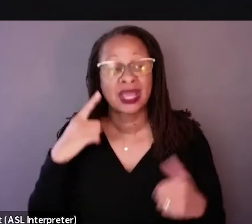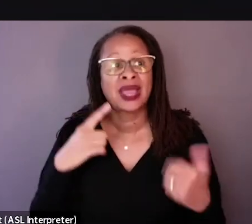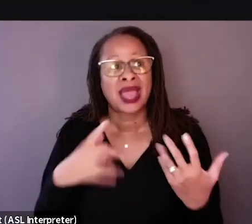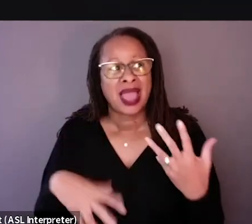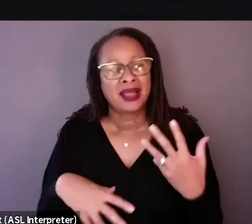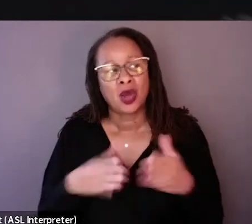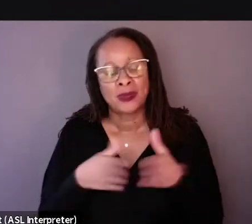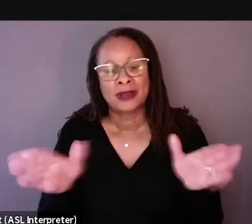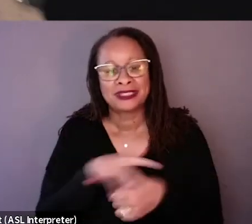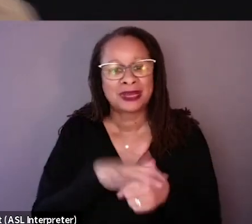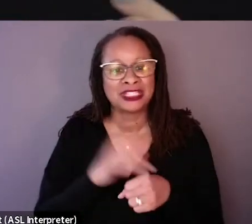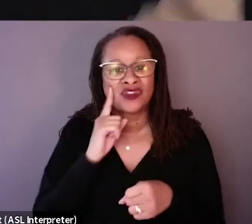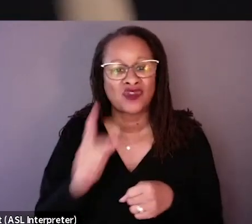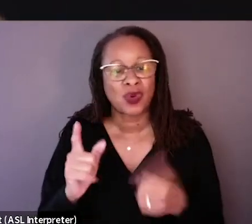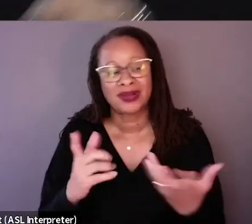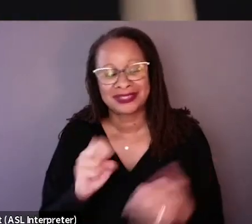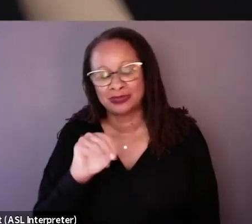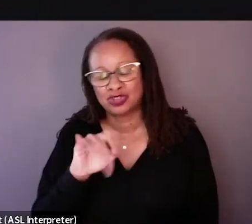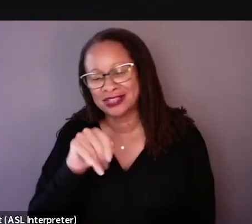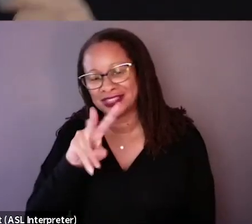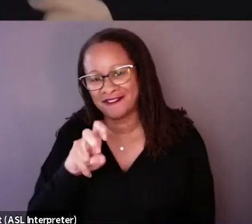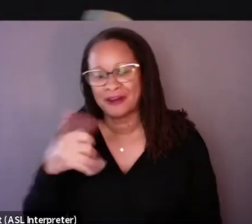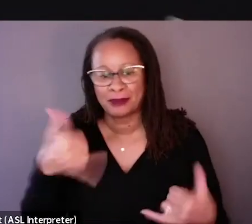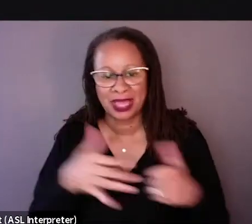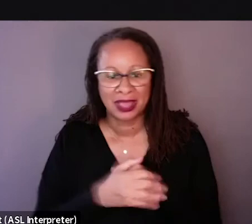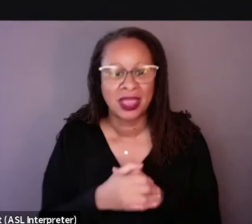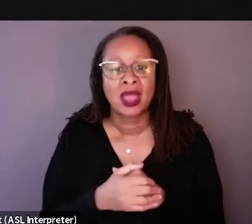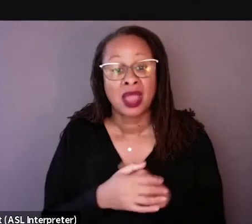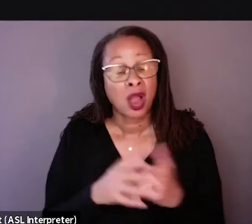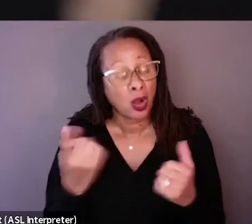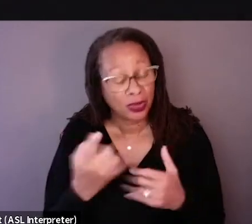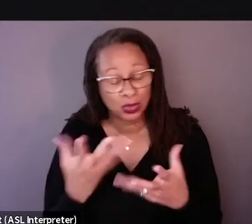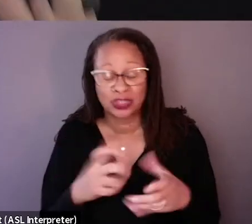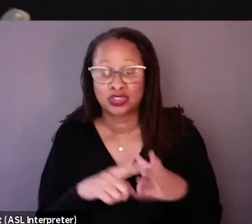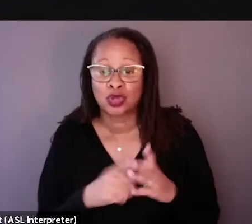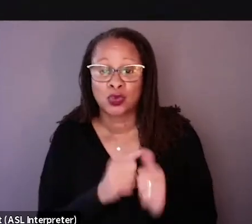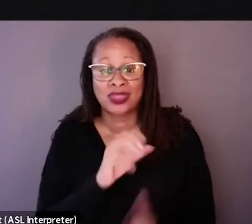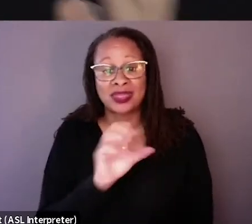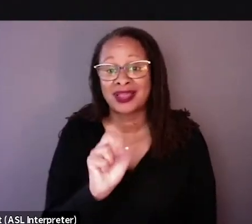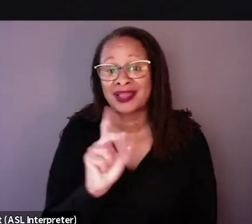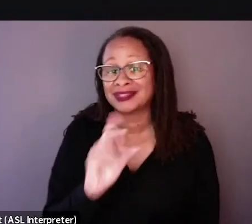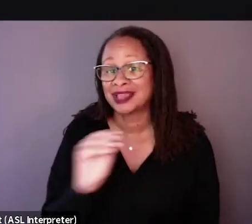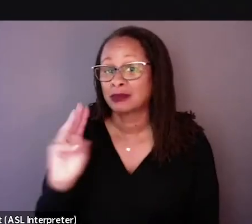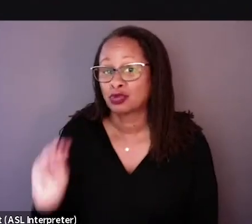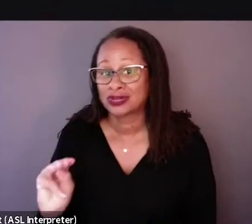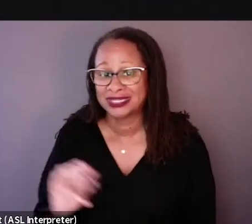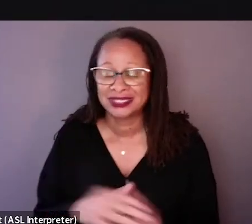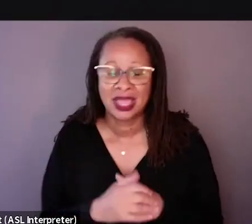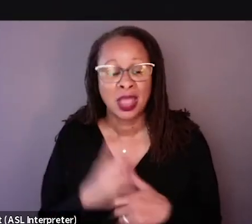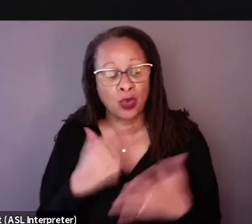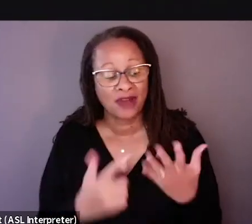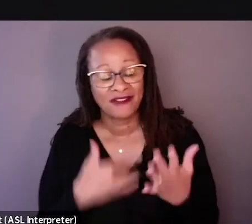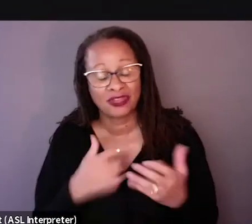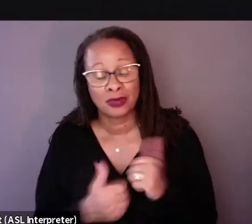play. Again, like Katia and Maurice, we always wanted to start with them and what felt like the most true and the most real to their experience.